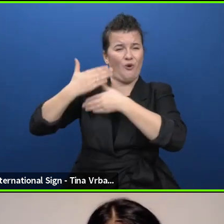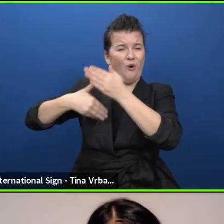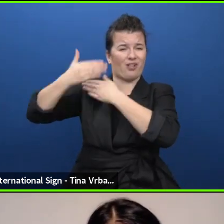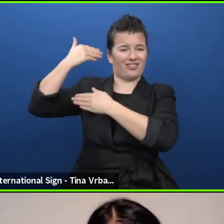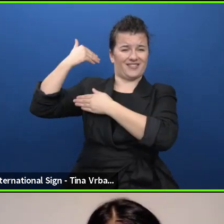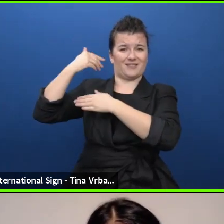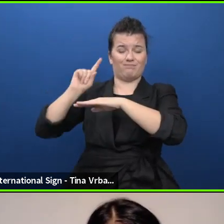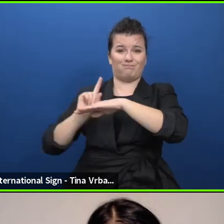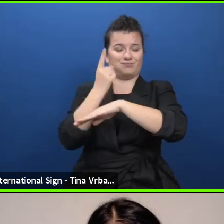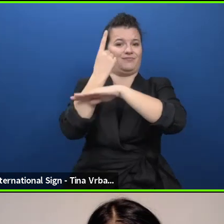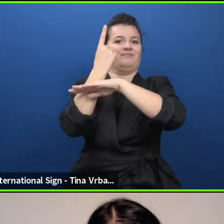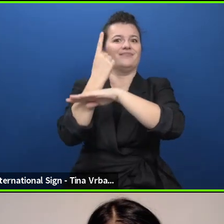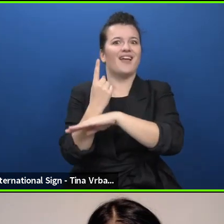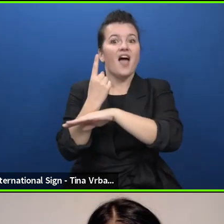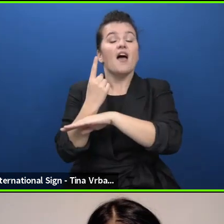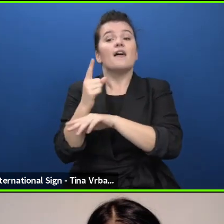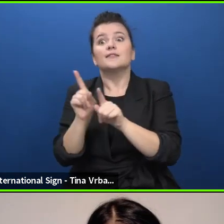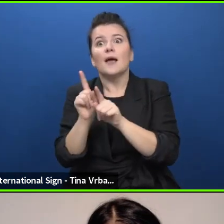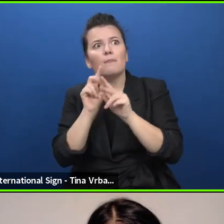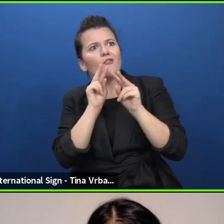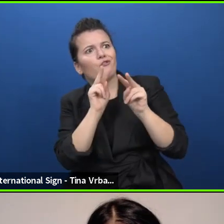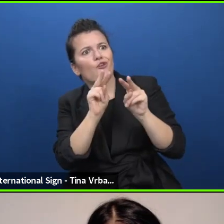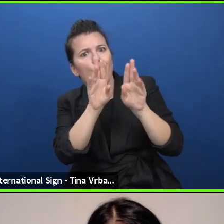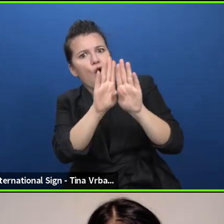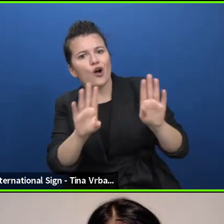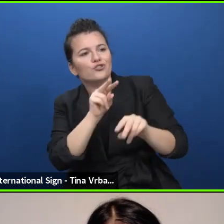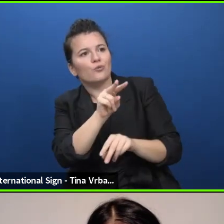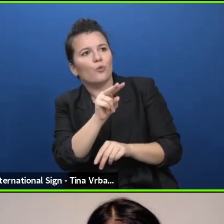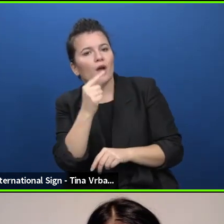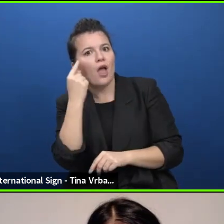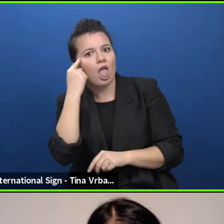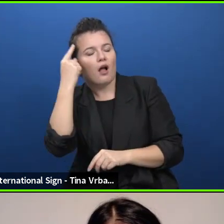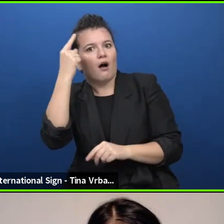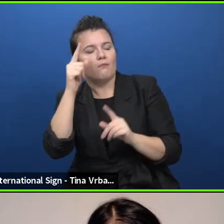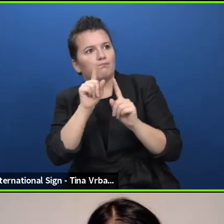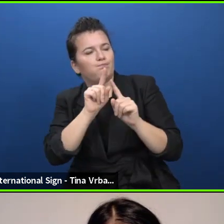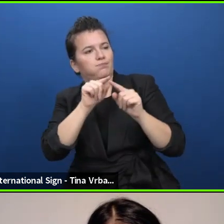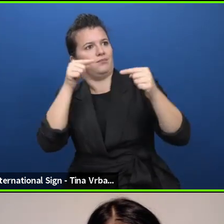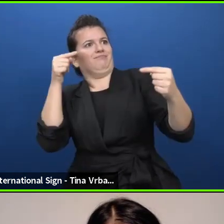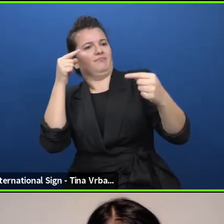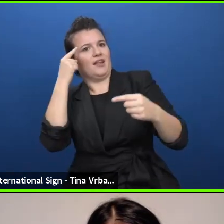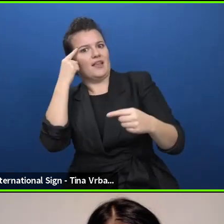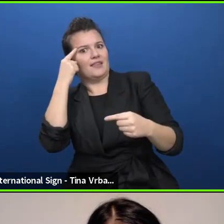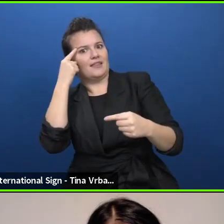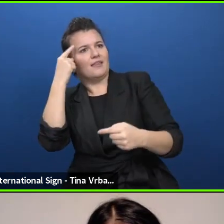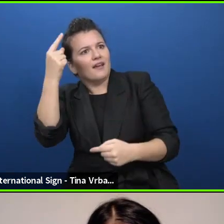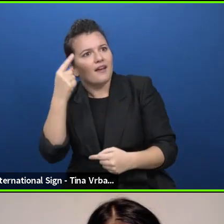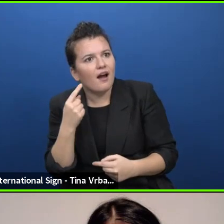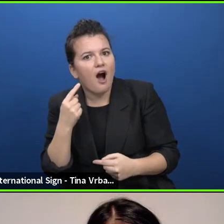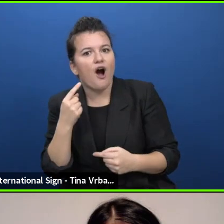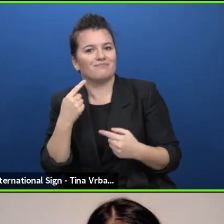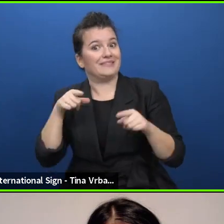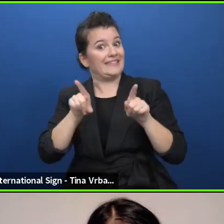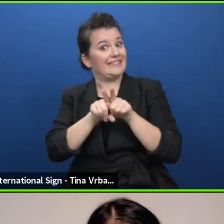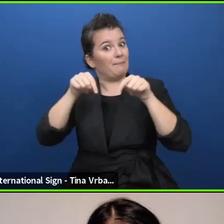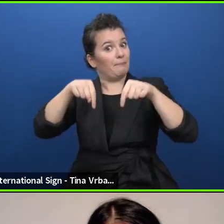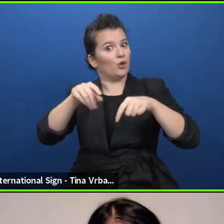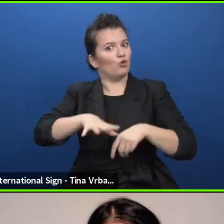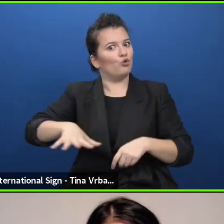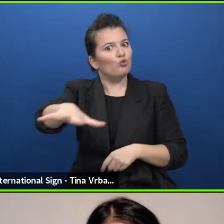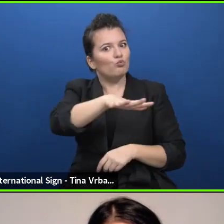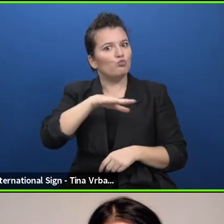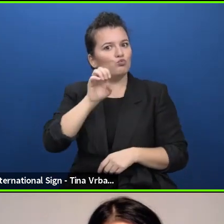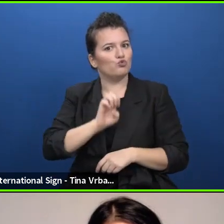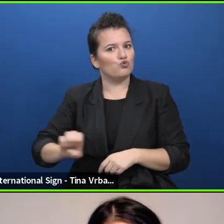outside the box, which is very important for us in Europe, but it's also obviously the one that is very much linked